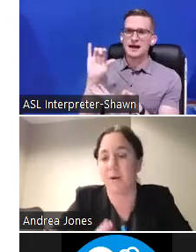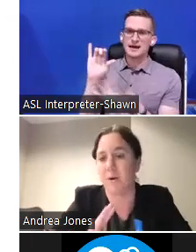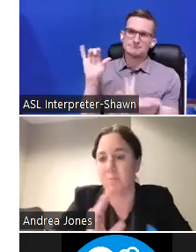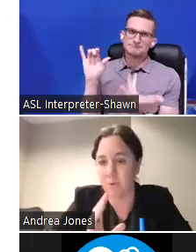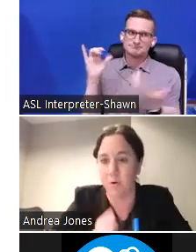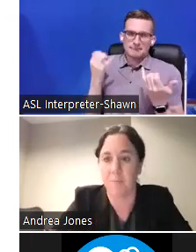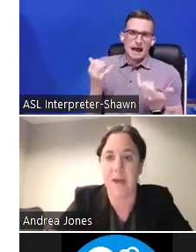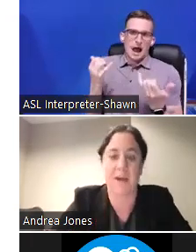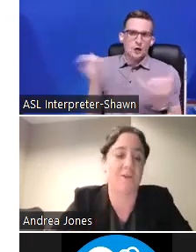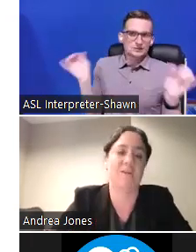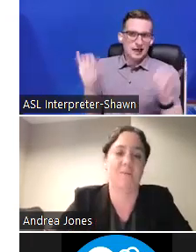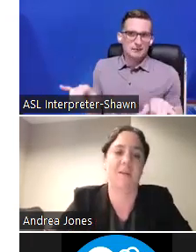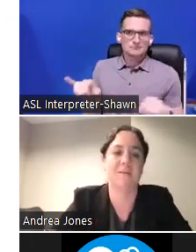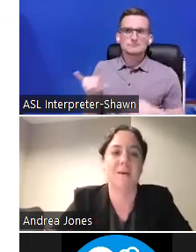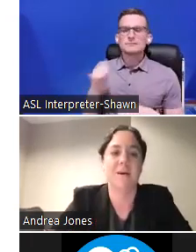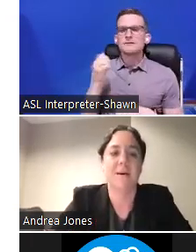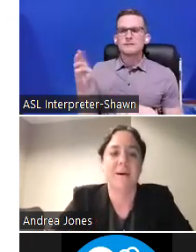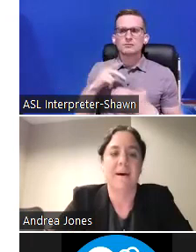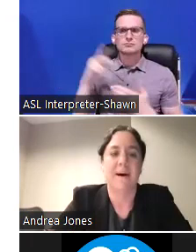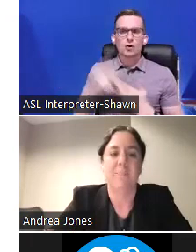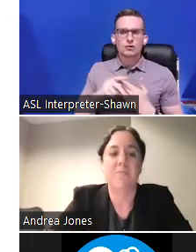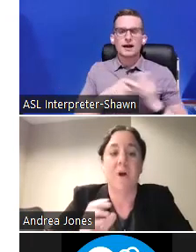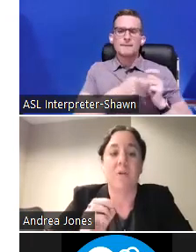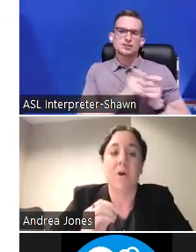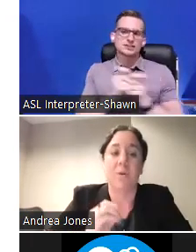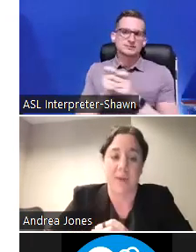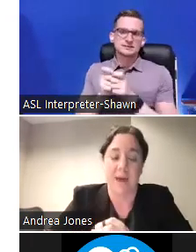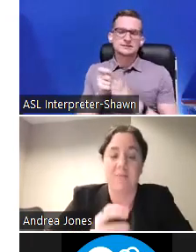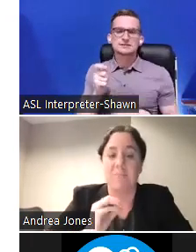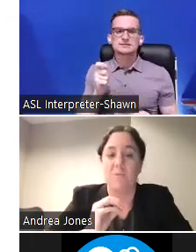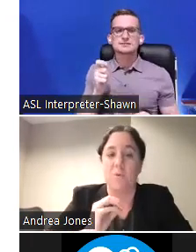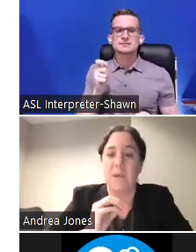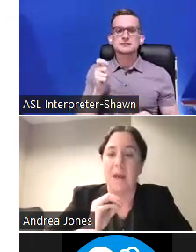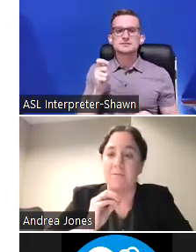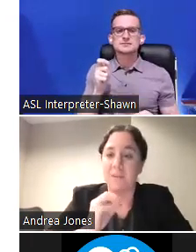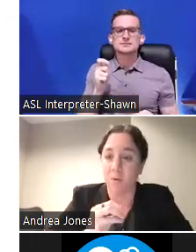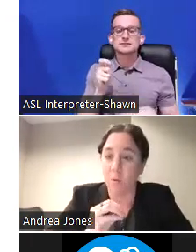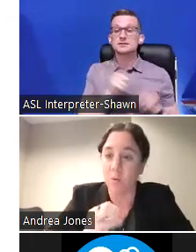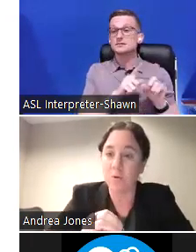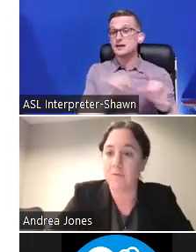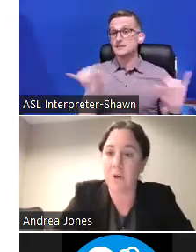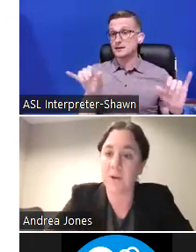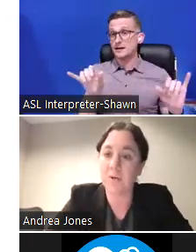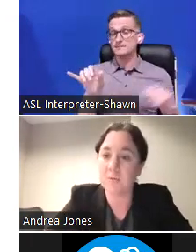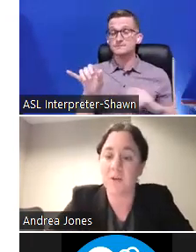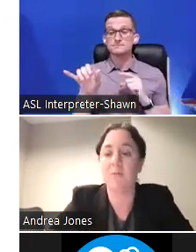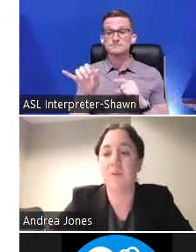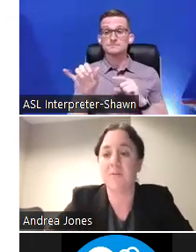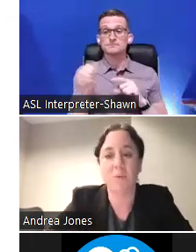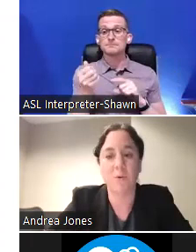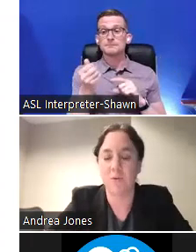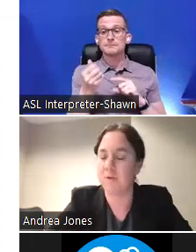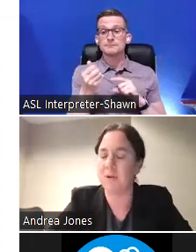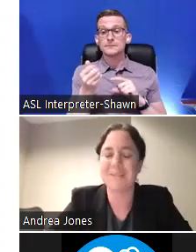some minor programmatic adjustments. Along with that, we have several rule volumes that are